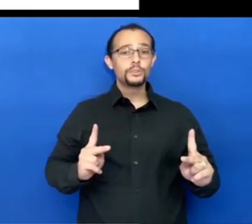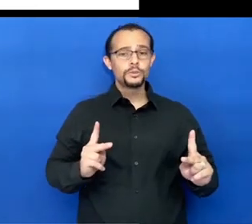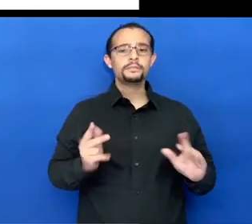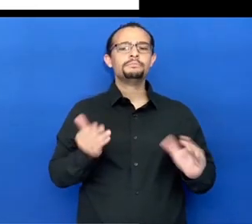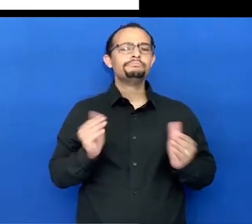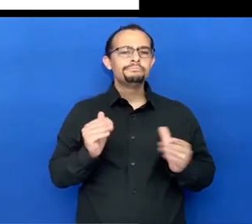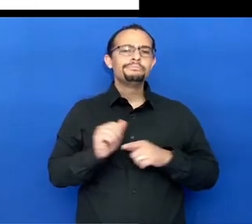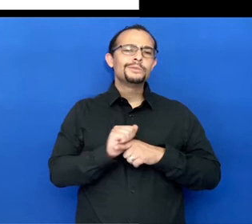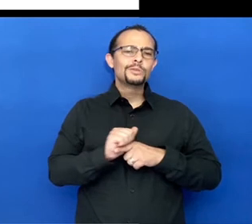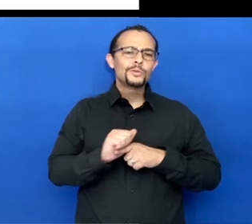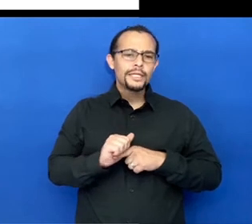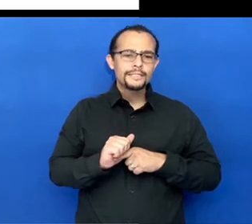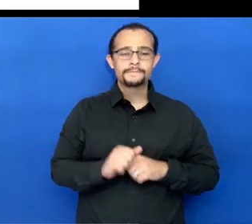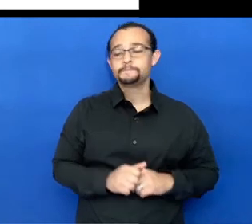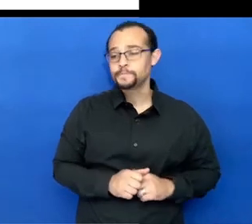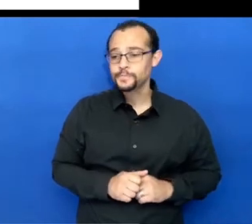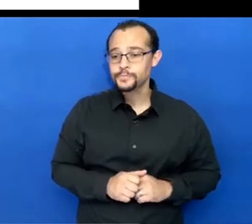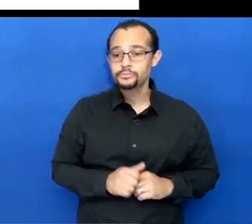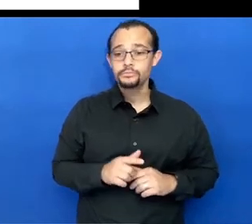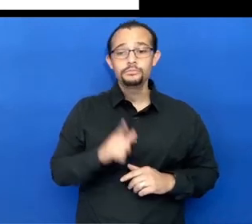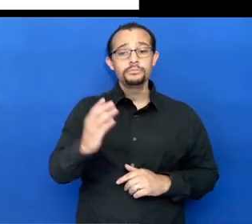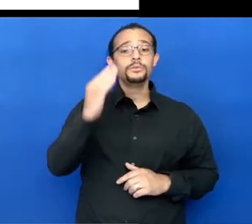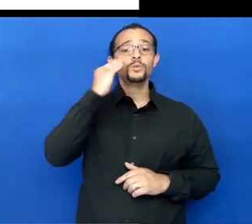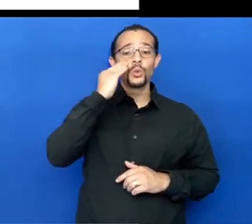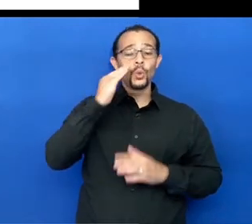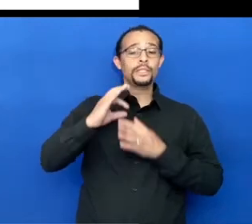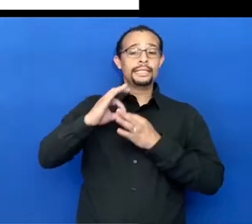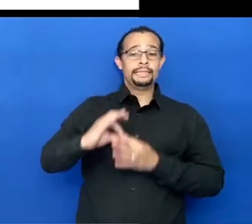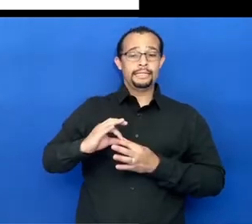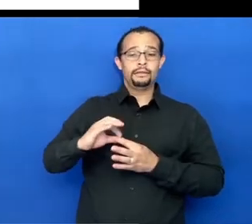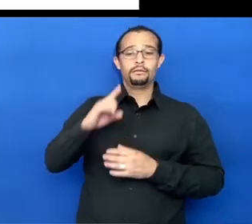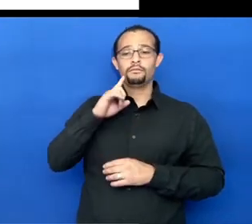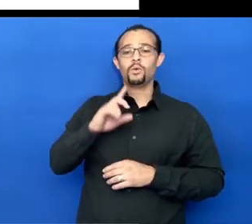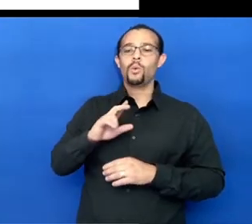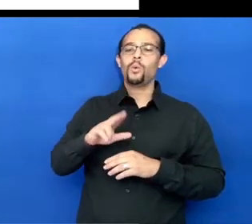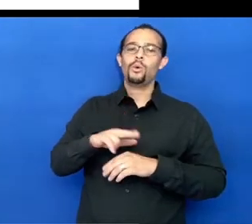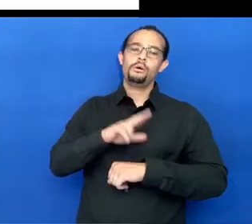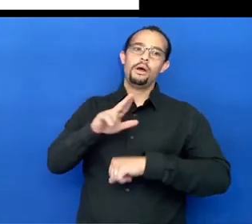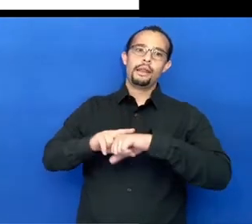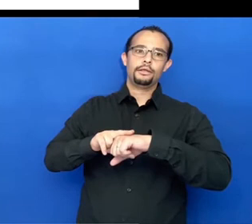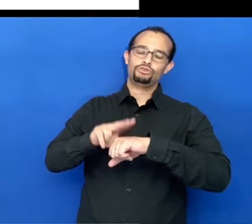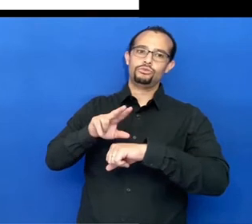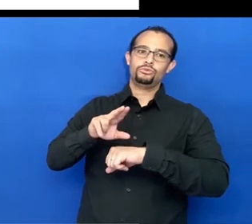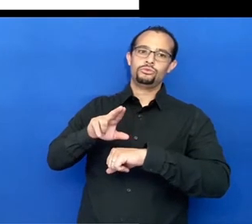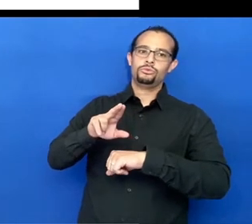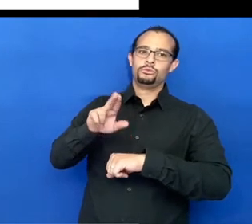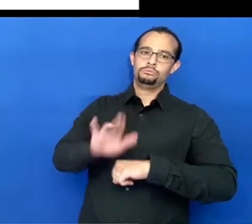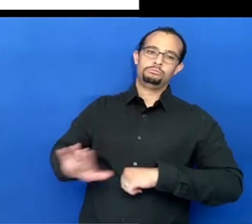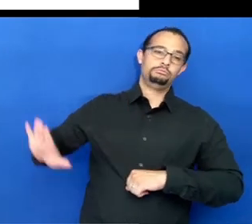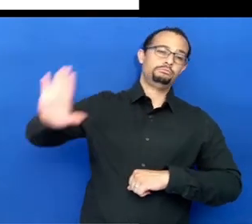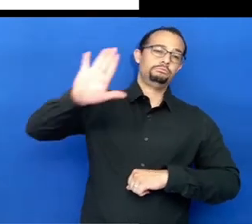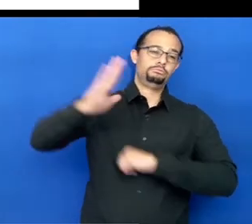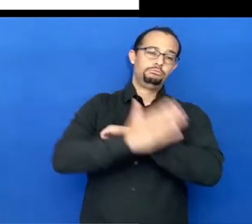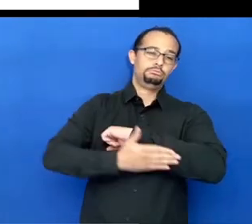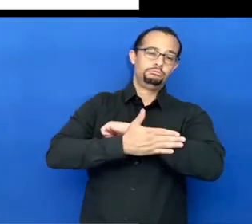Here are some additional opportunities for training with us. You'll notice the link for